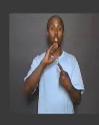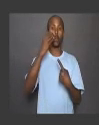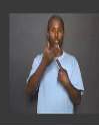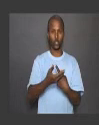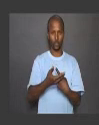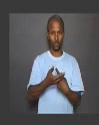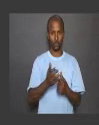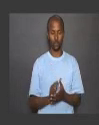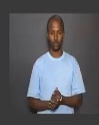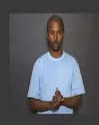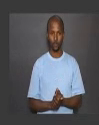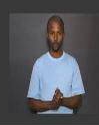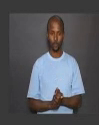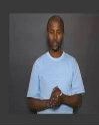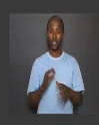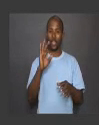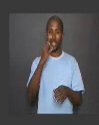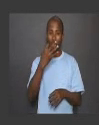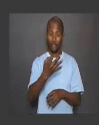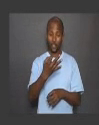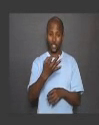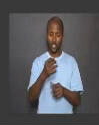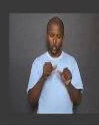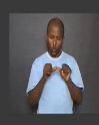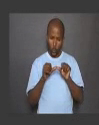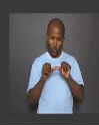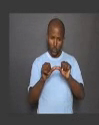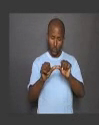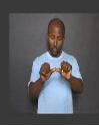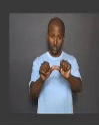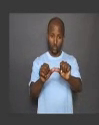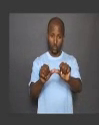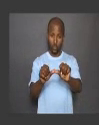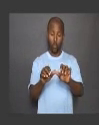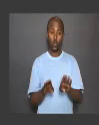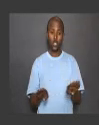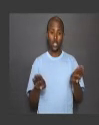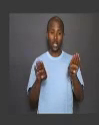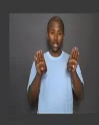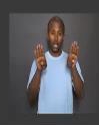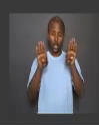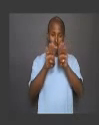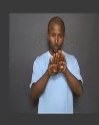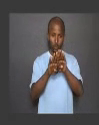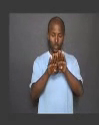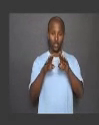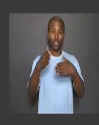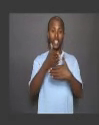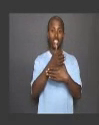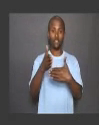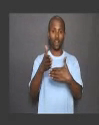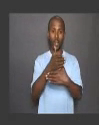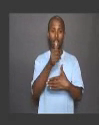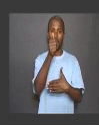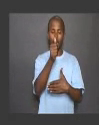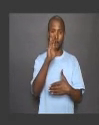conditions. F is continuous on the closed interval a,